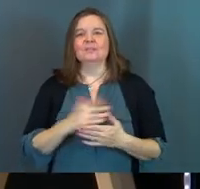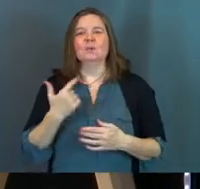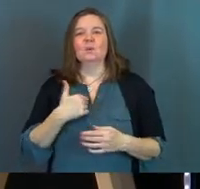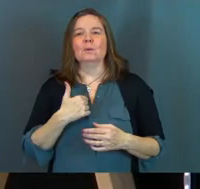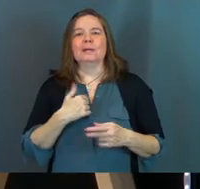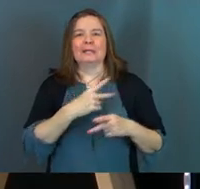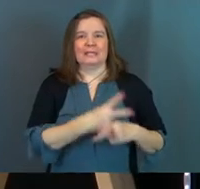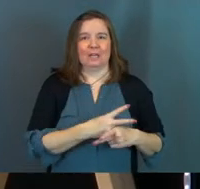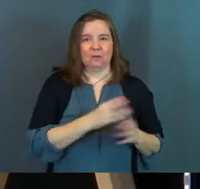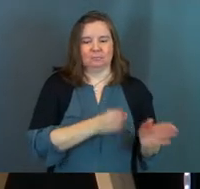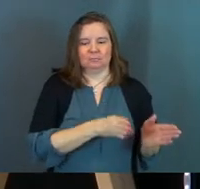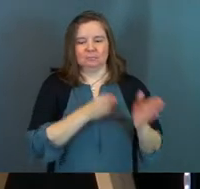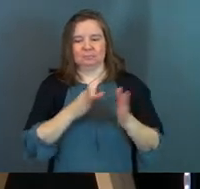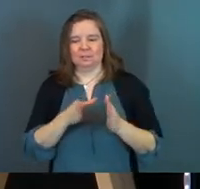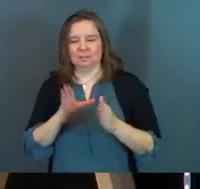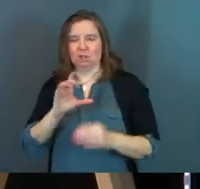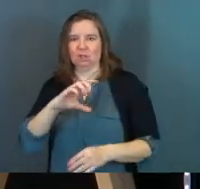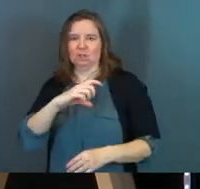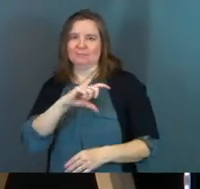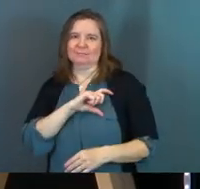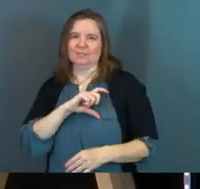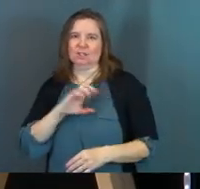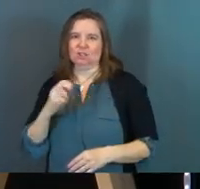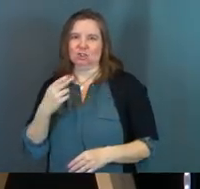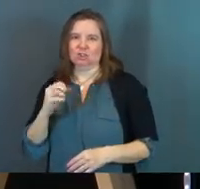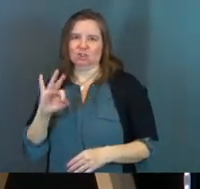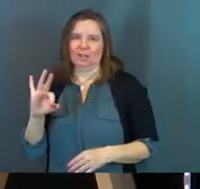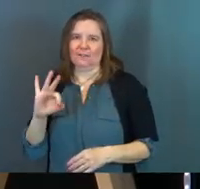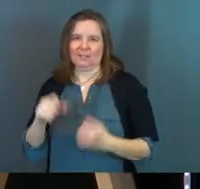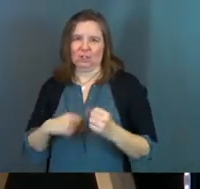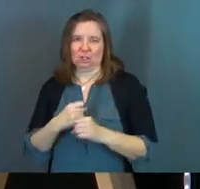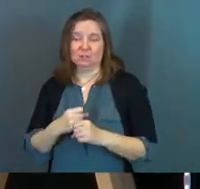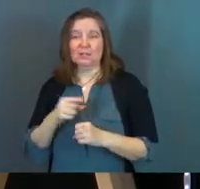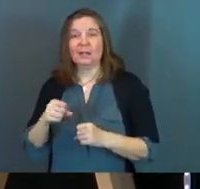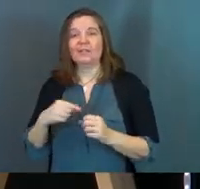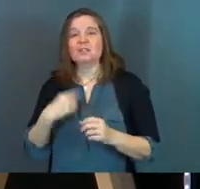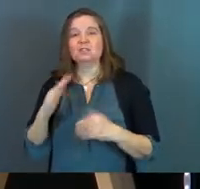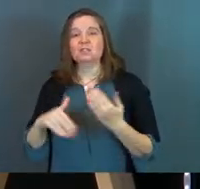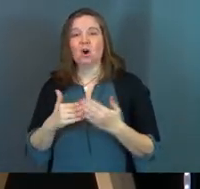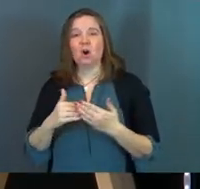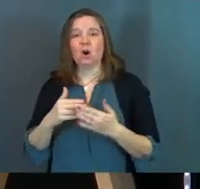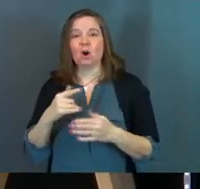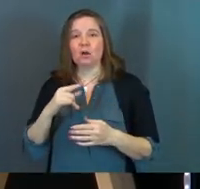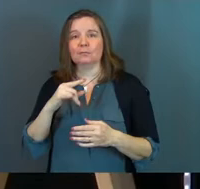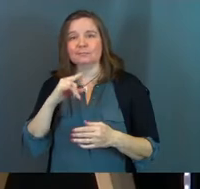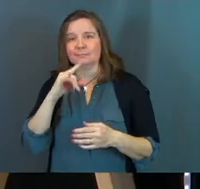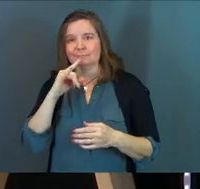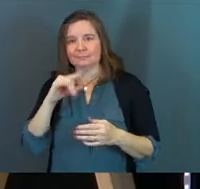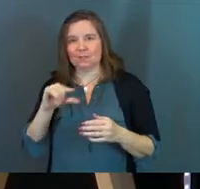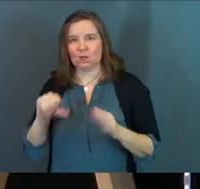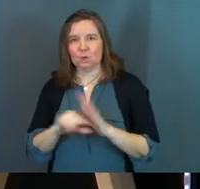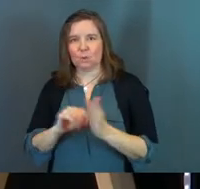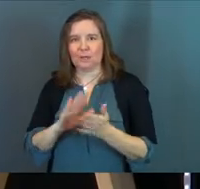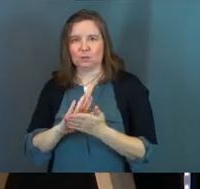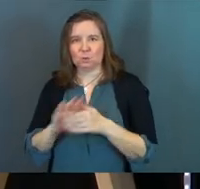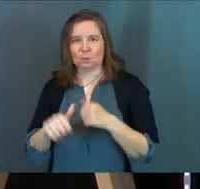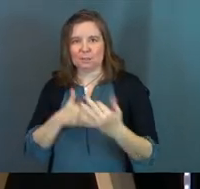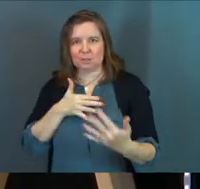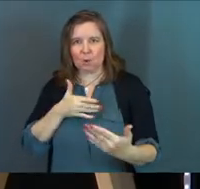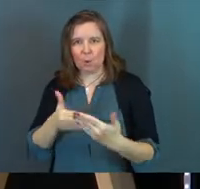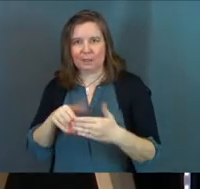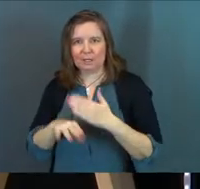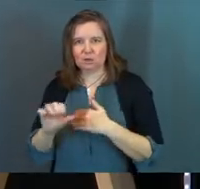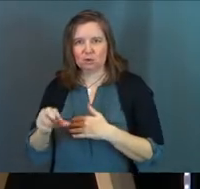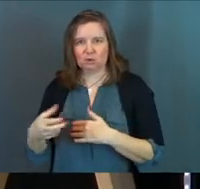All right, so we did caretaker. Now let's go into the sheriff years, when you're a sheriff. Now this is all the grade school years and approaching into junior high,